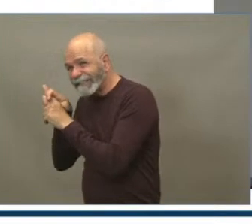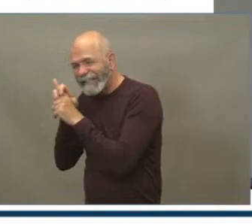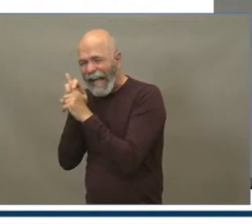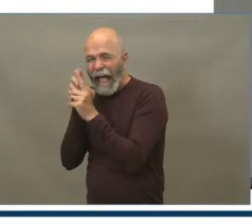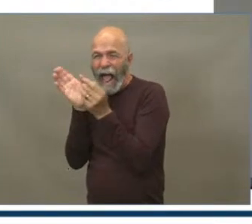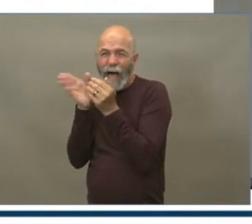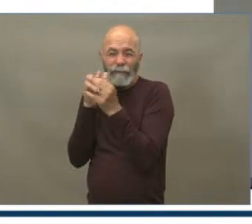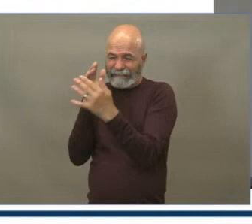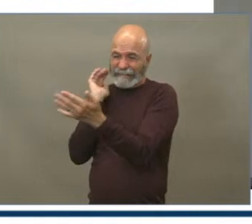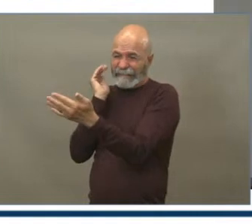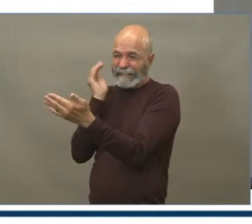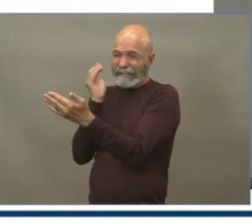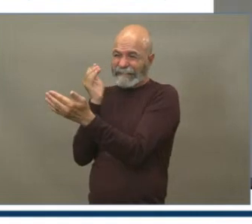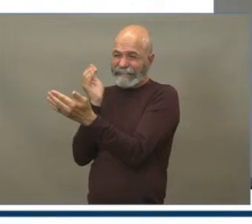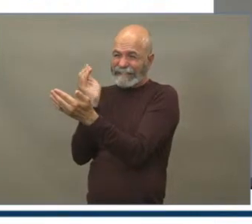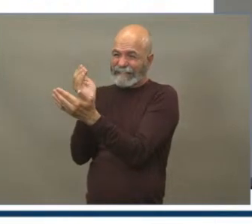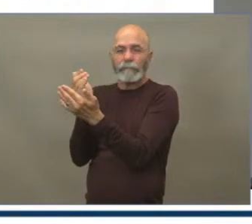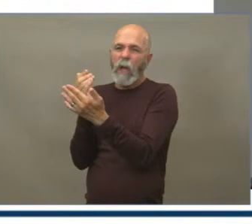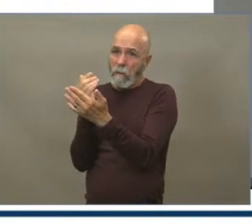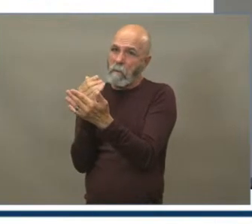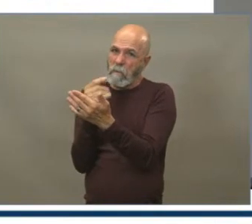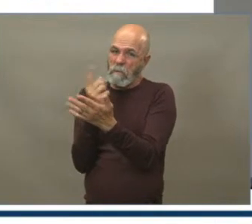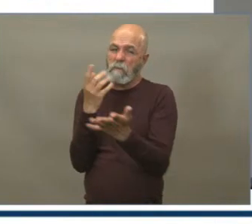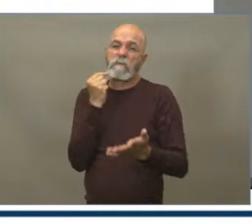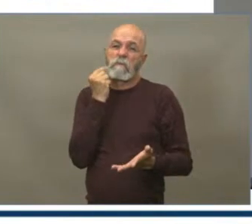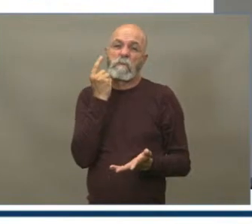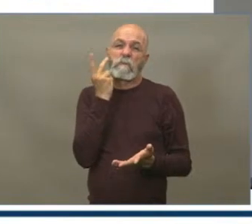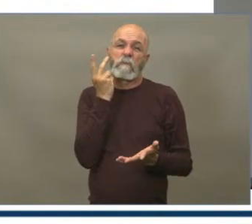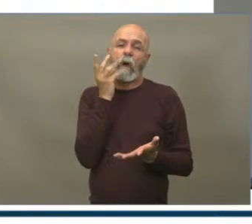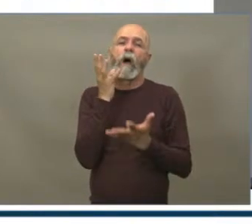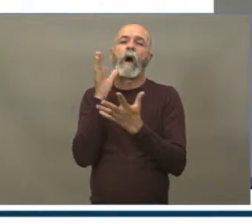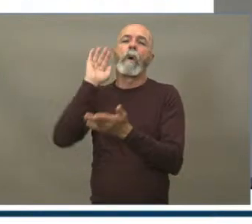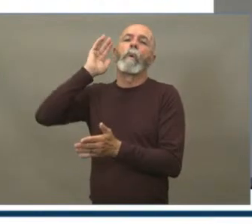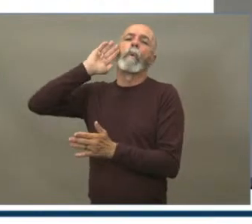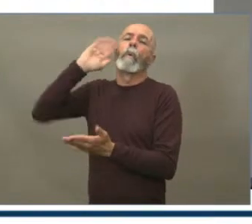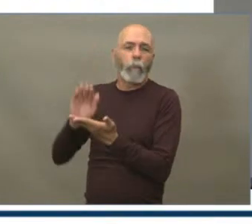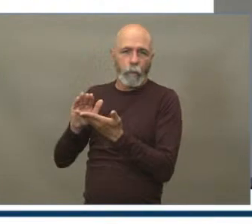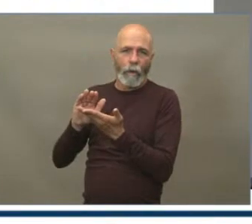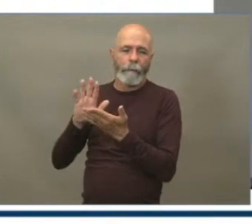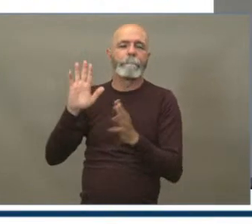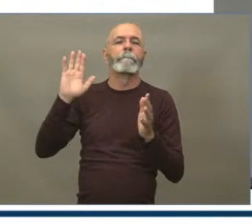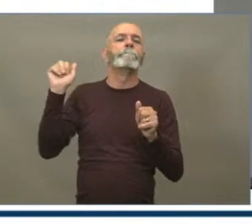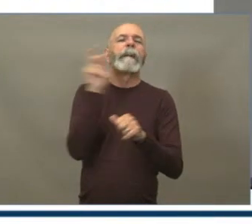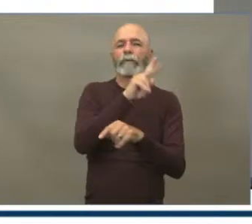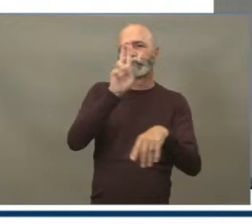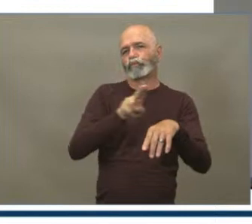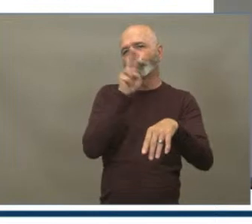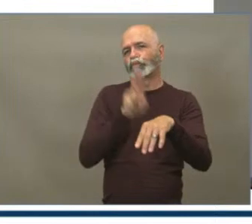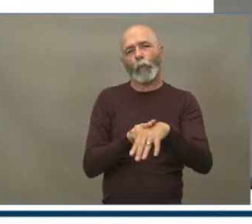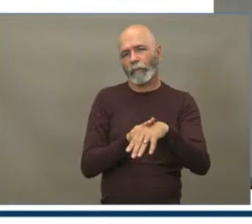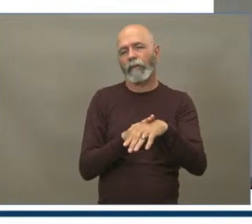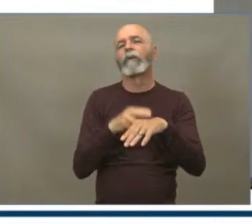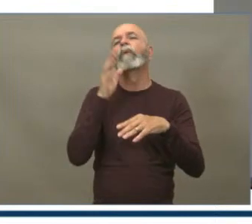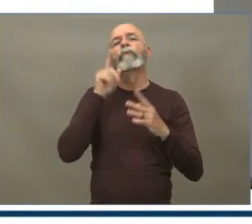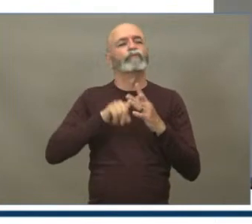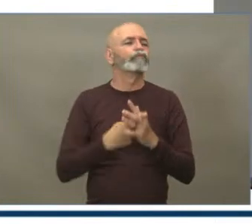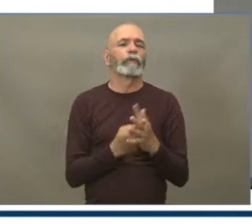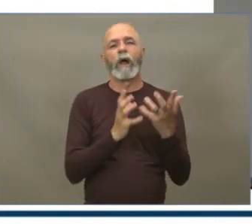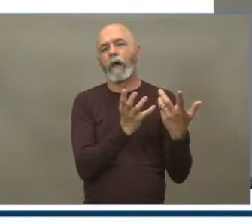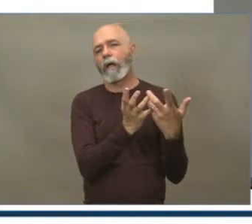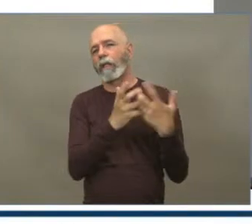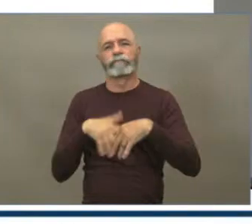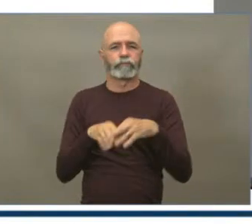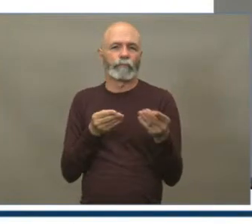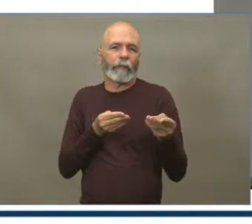So again, in the next day or two, we'll be back to regular processes where it flows through in a much more timely manner from into the lab, out of the lab,